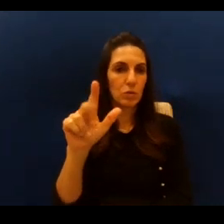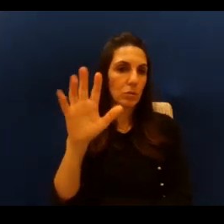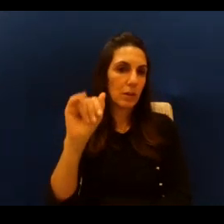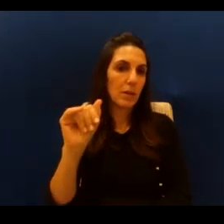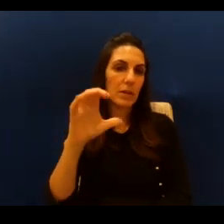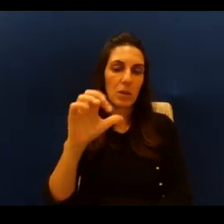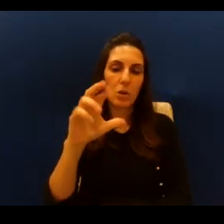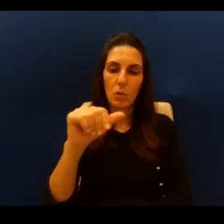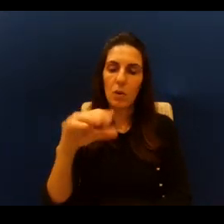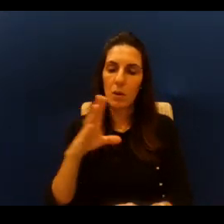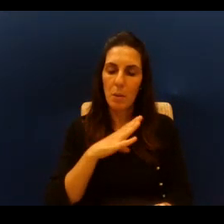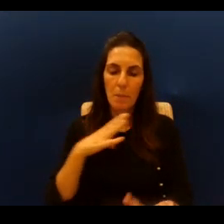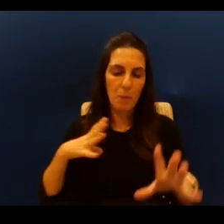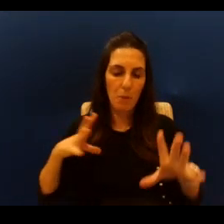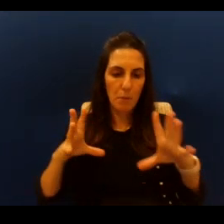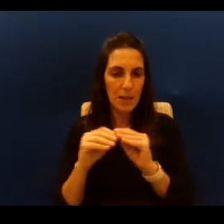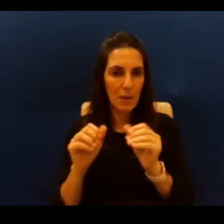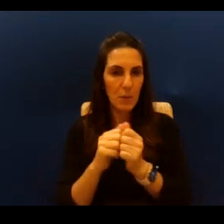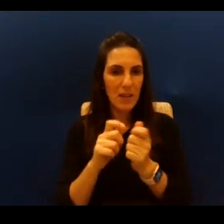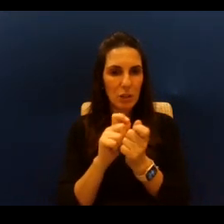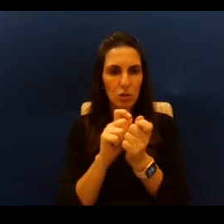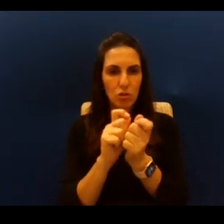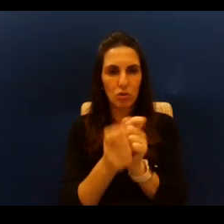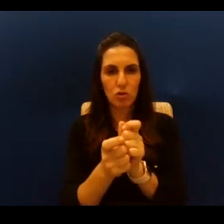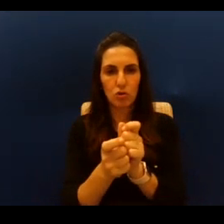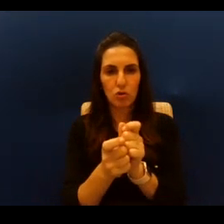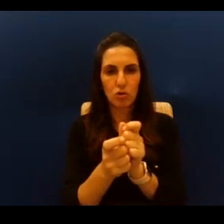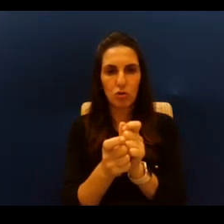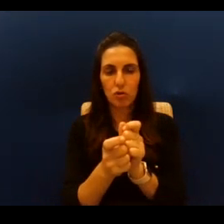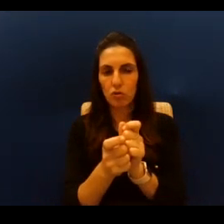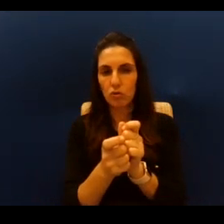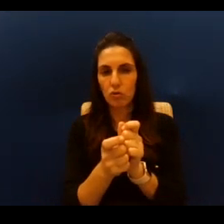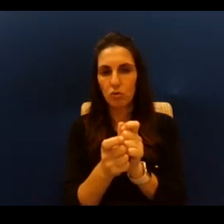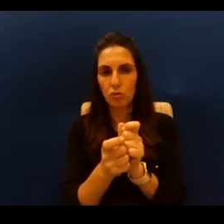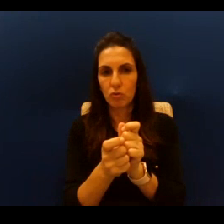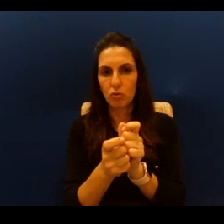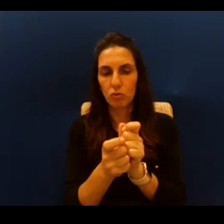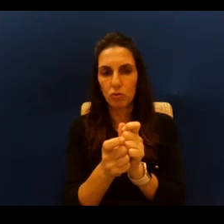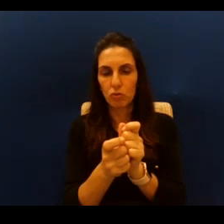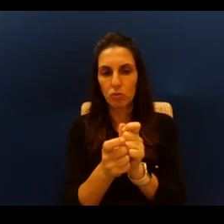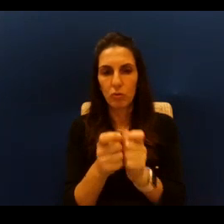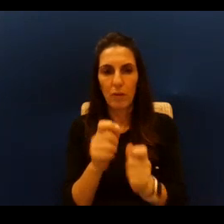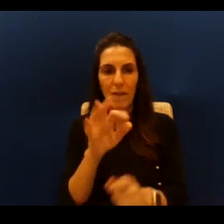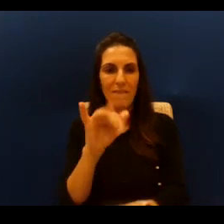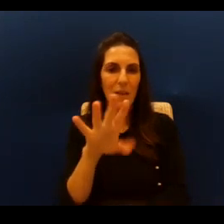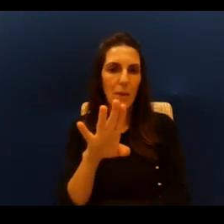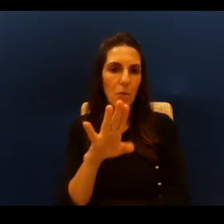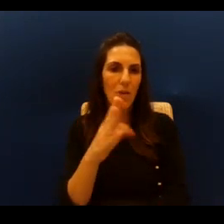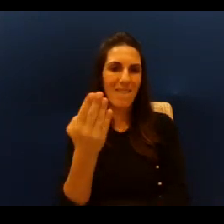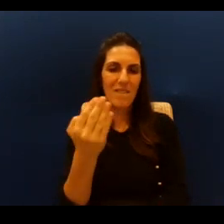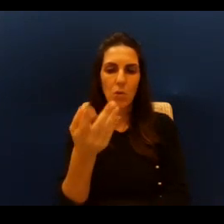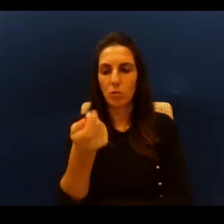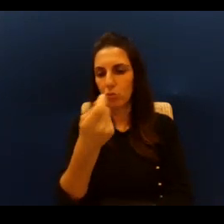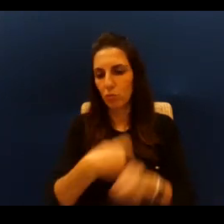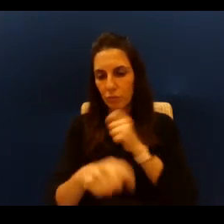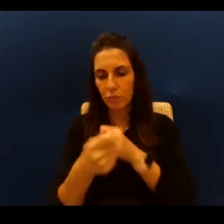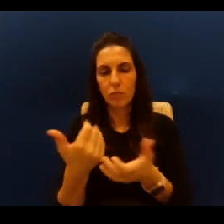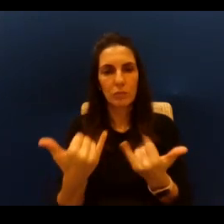dates with the amendment of, let me just clarify for the record, with the amendment of February 14th will now be